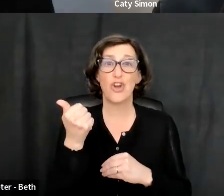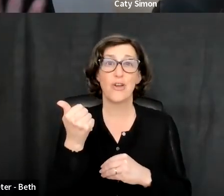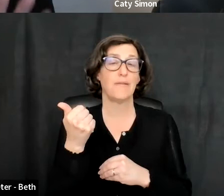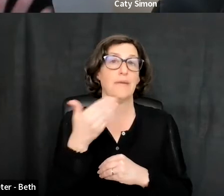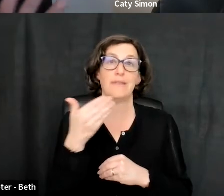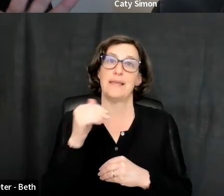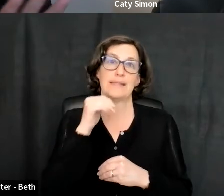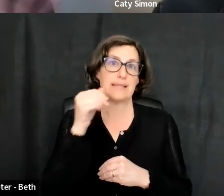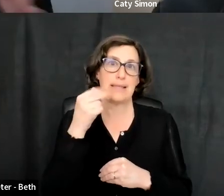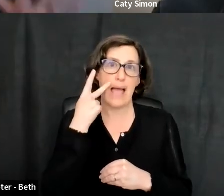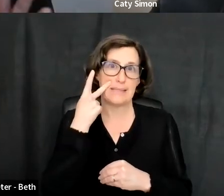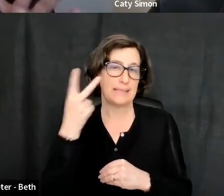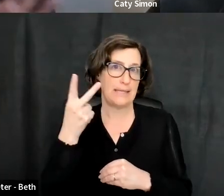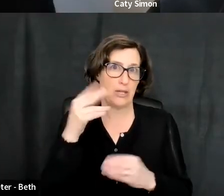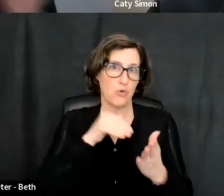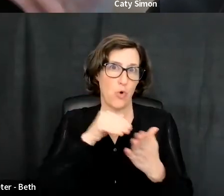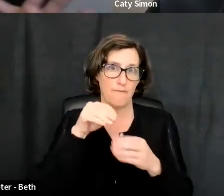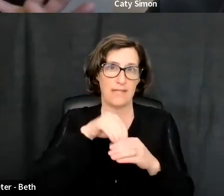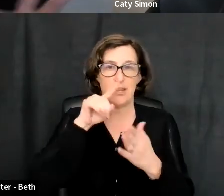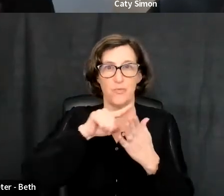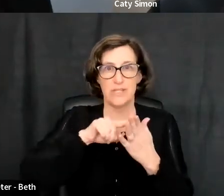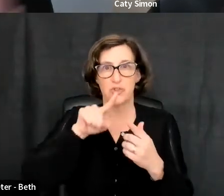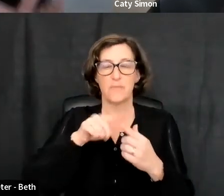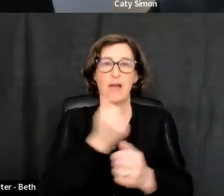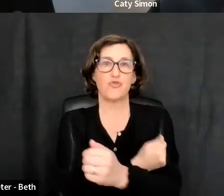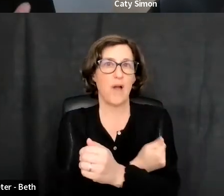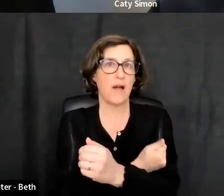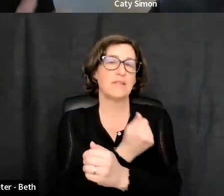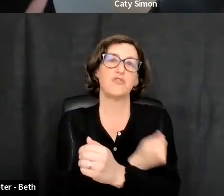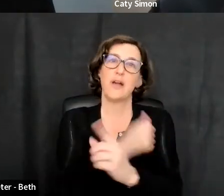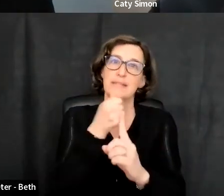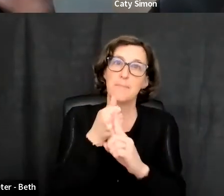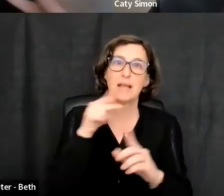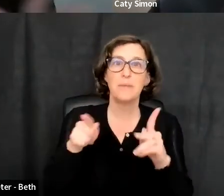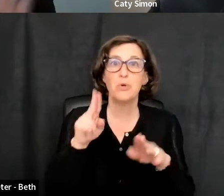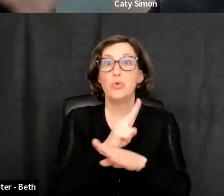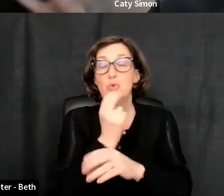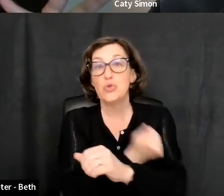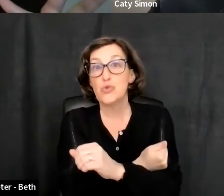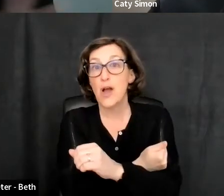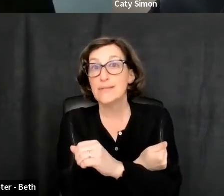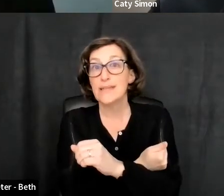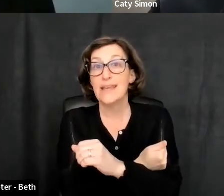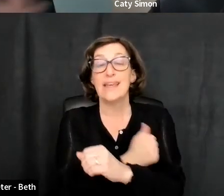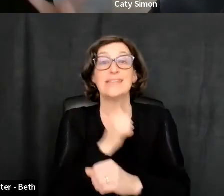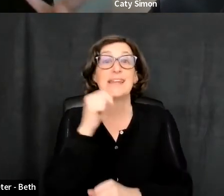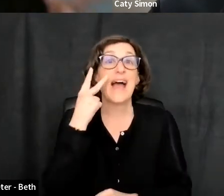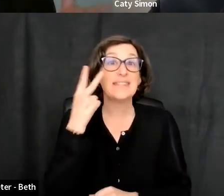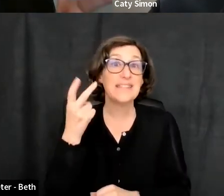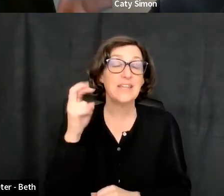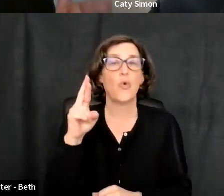not present in research about drugs and drug effects and people who use drugs is the invisible or not so invisible role